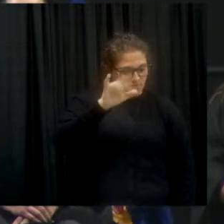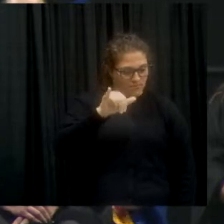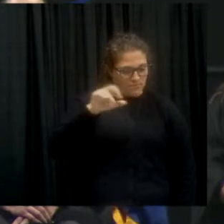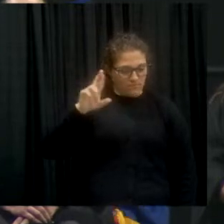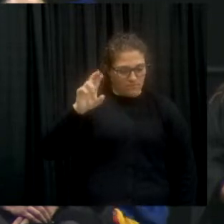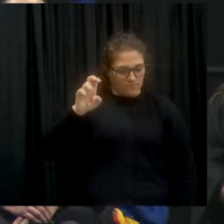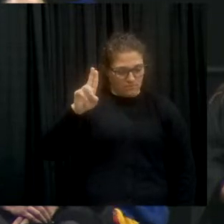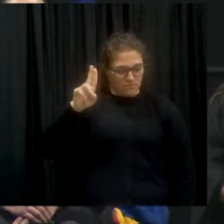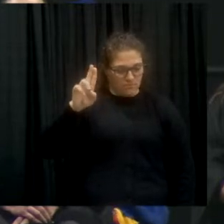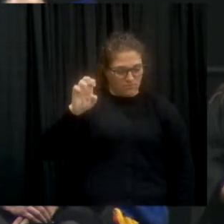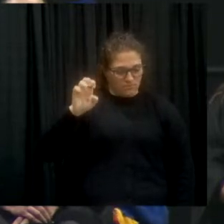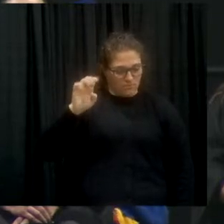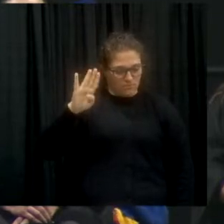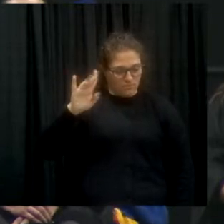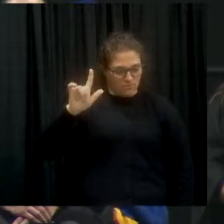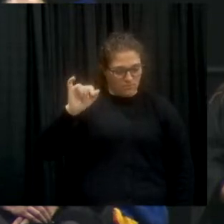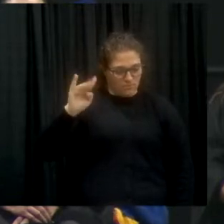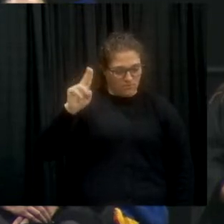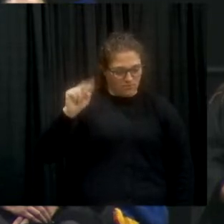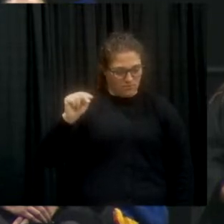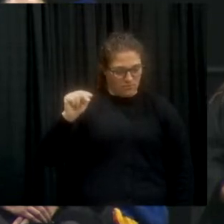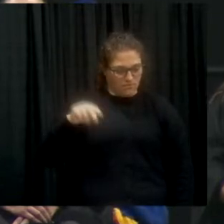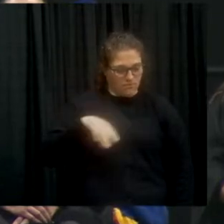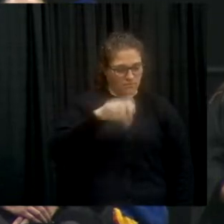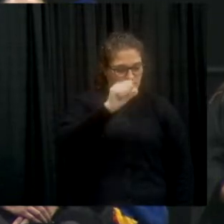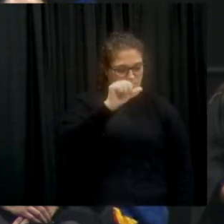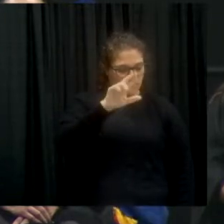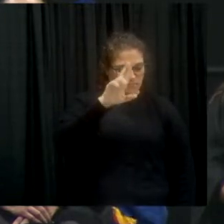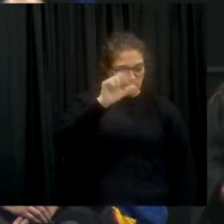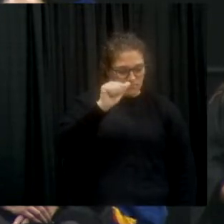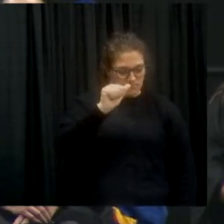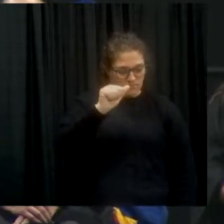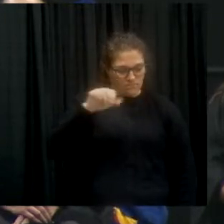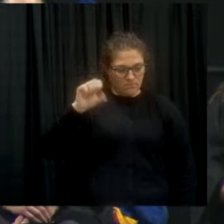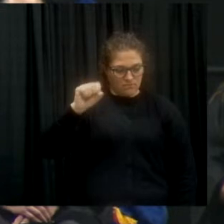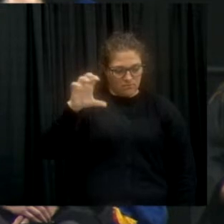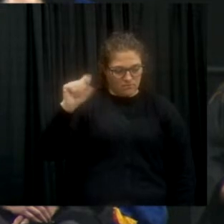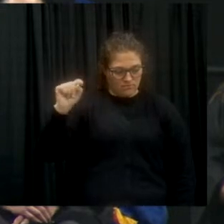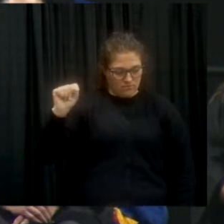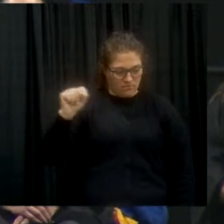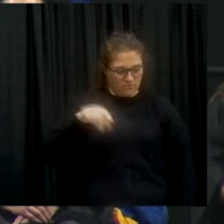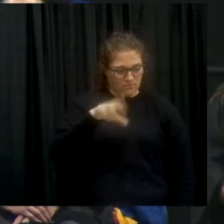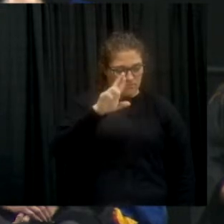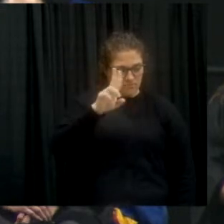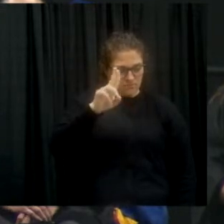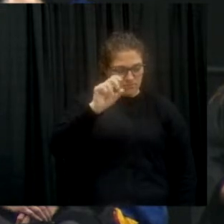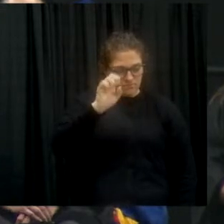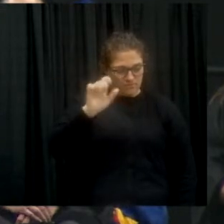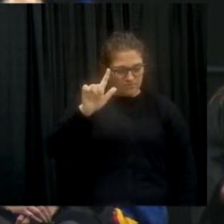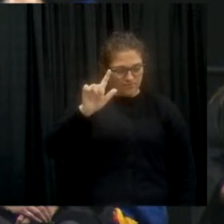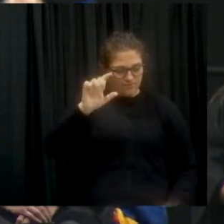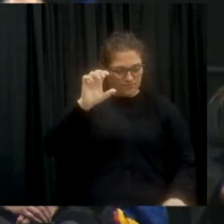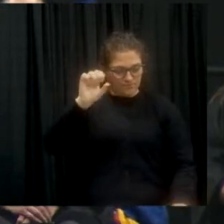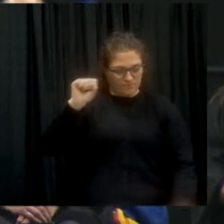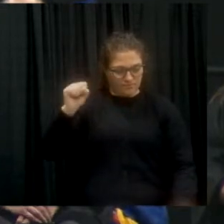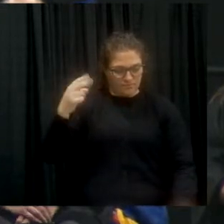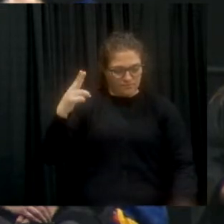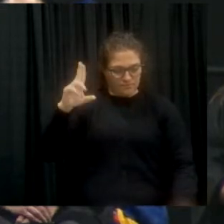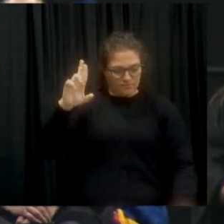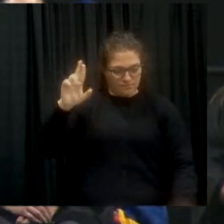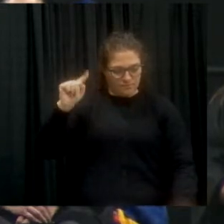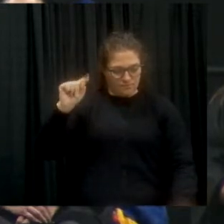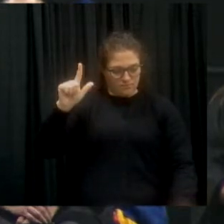Russell Shurtleff, Gary Snyder, Janice Strickland, Jacob